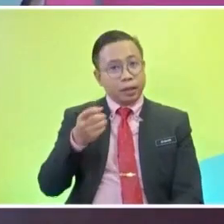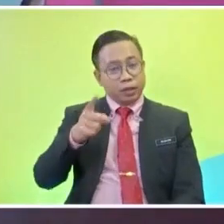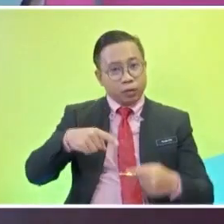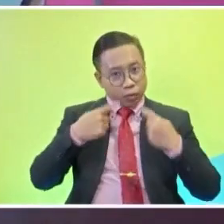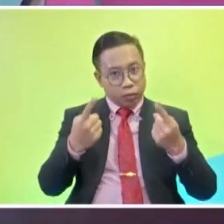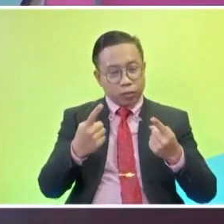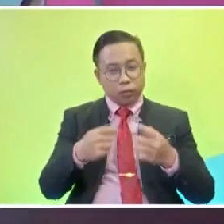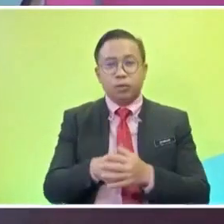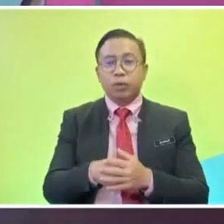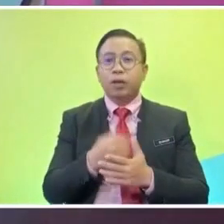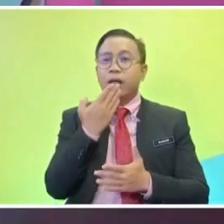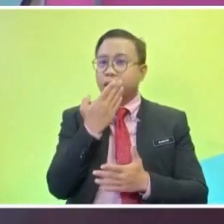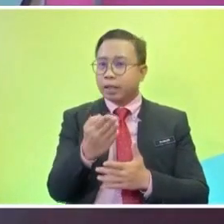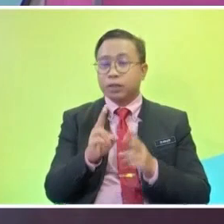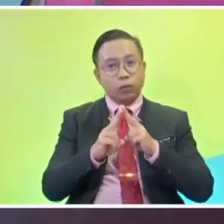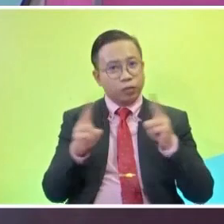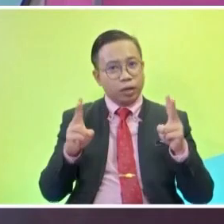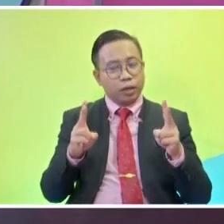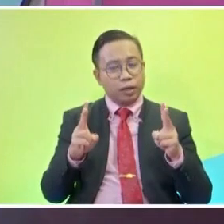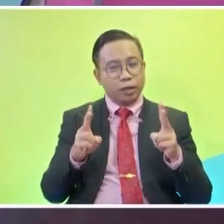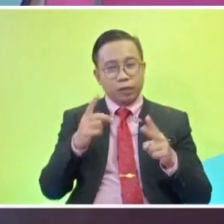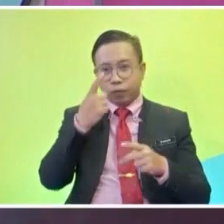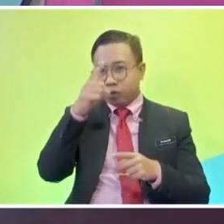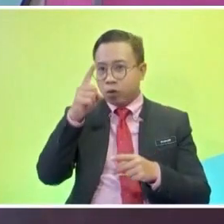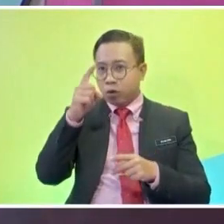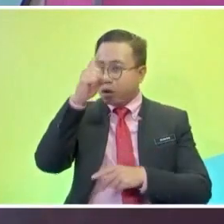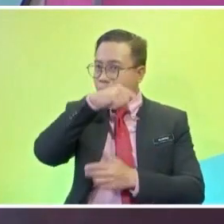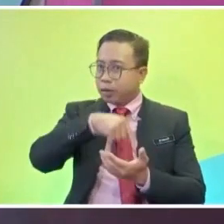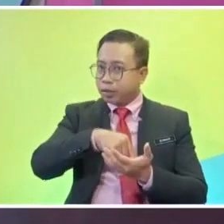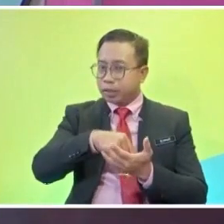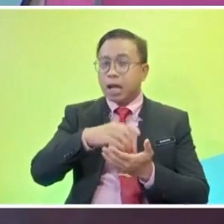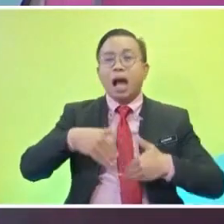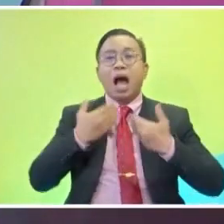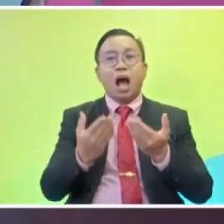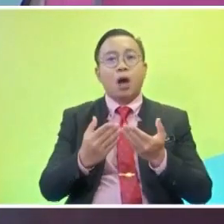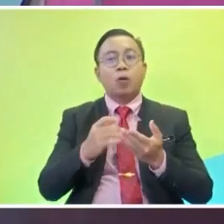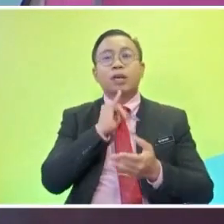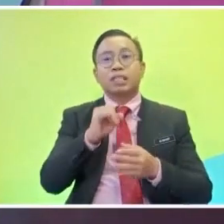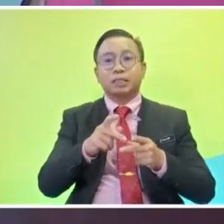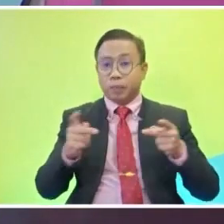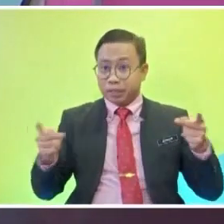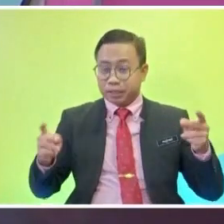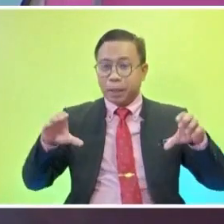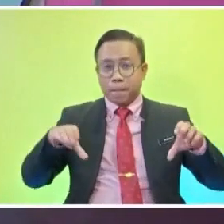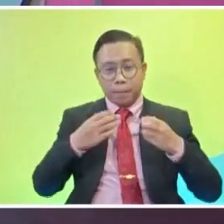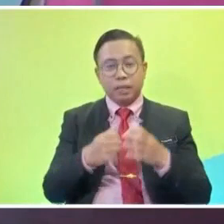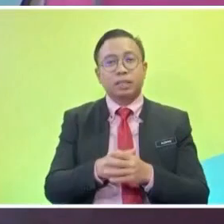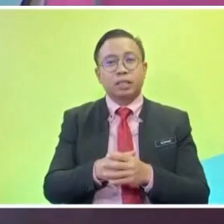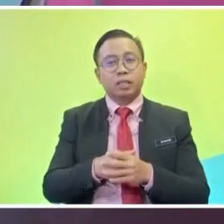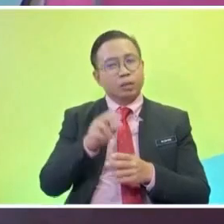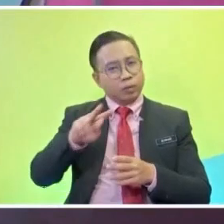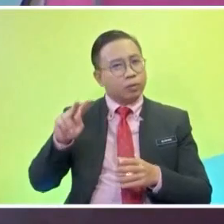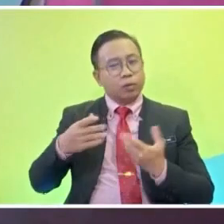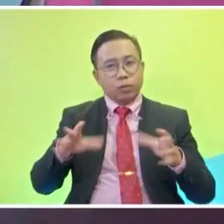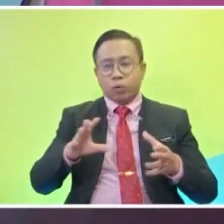pupils. With that, I'd like to say thank you very much, Miss Sylvia, for today's lesson on how is pasta made. I'm sure all of us have now learned